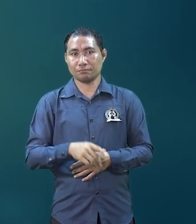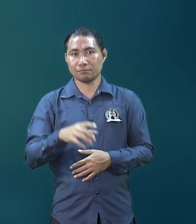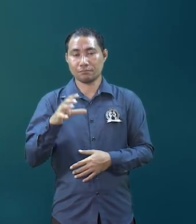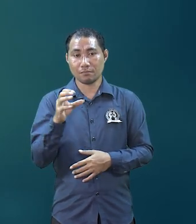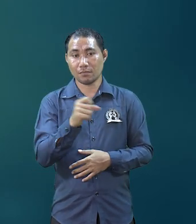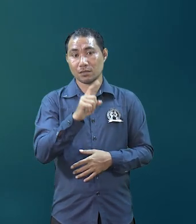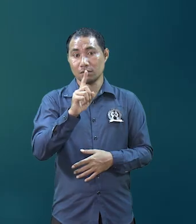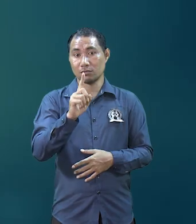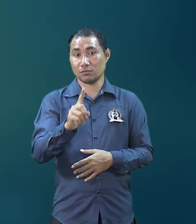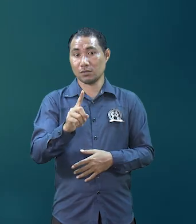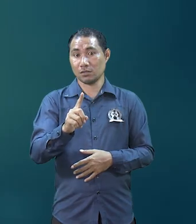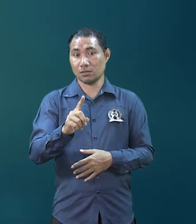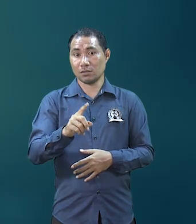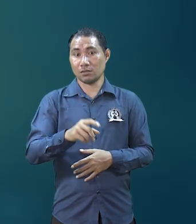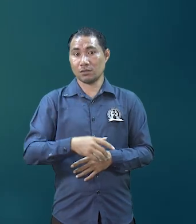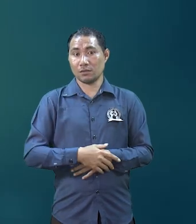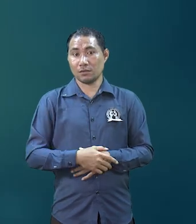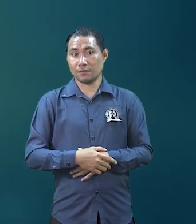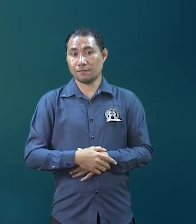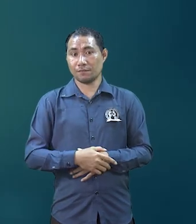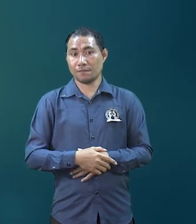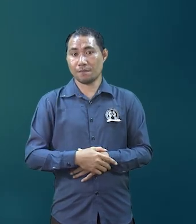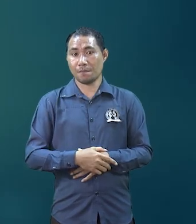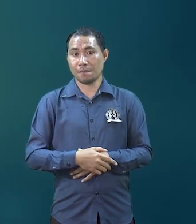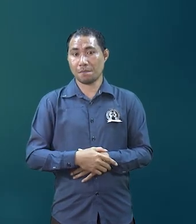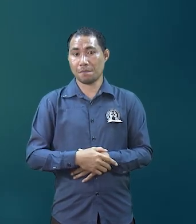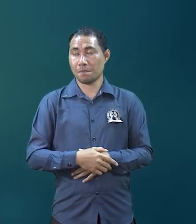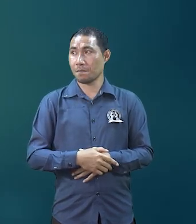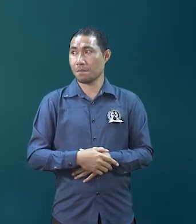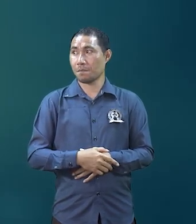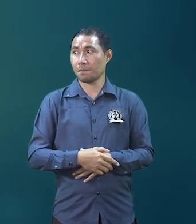you should be properly trained in safe food handling.